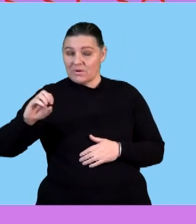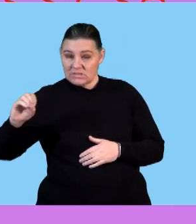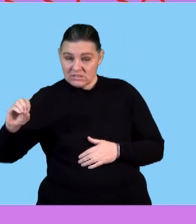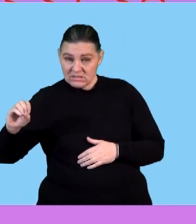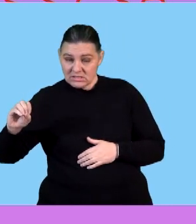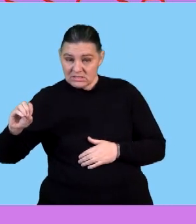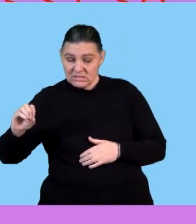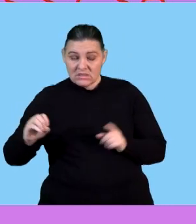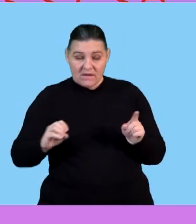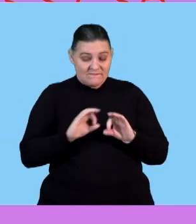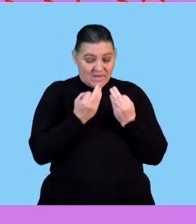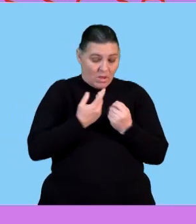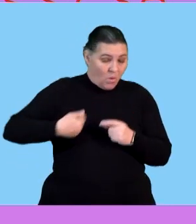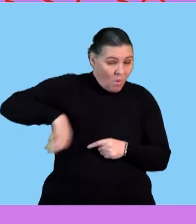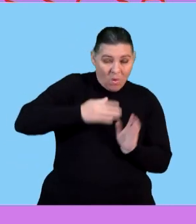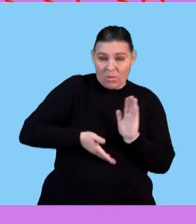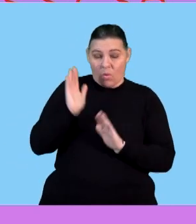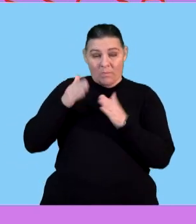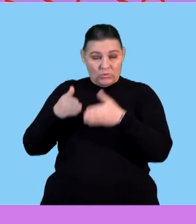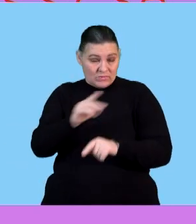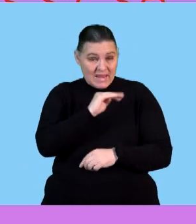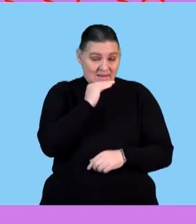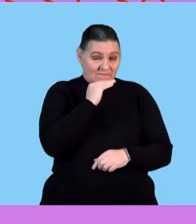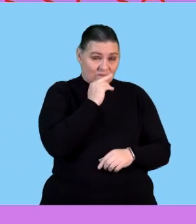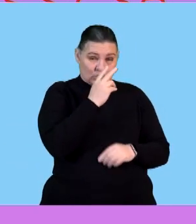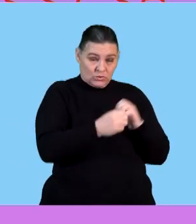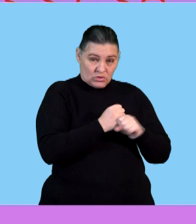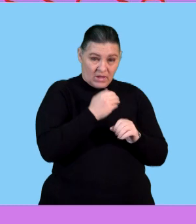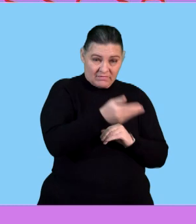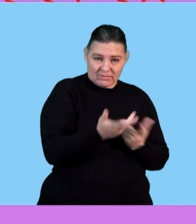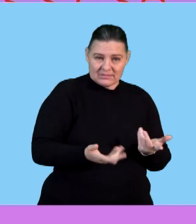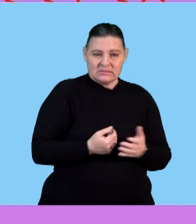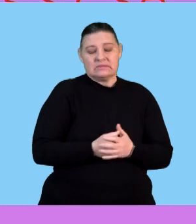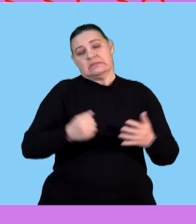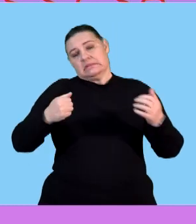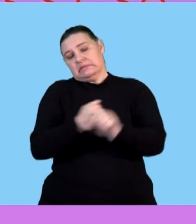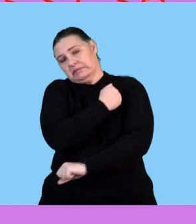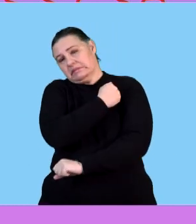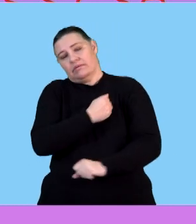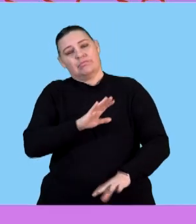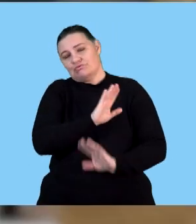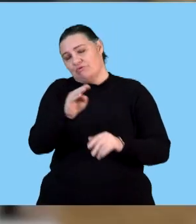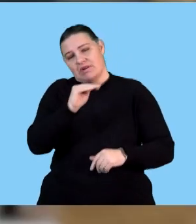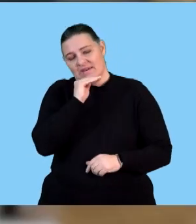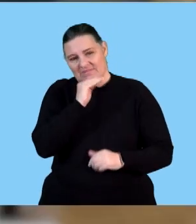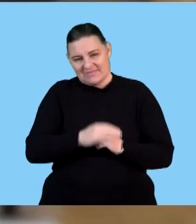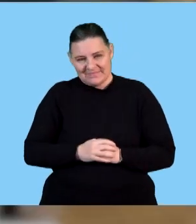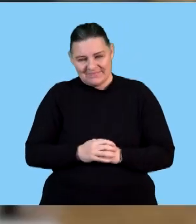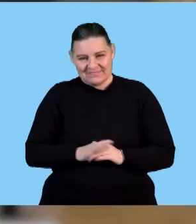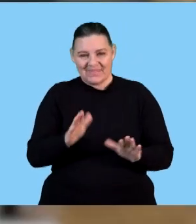Rand for the entire family, will he have enough money after 2 years? Sadly not.